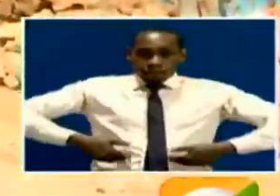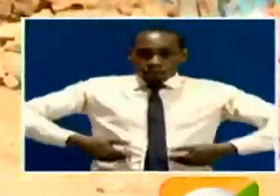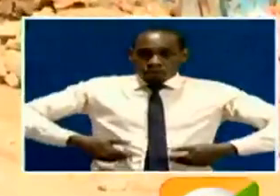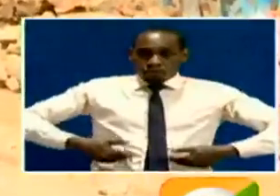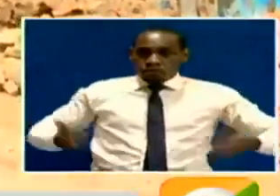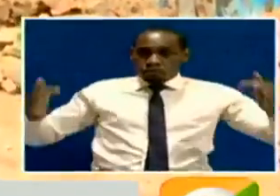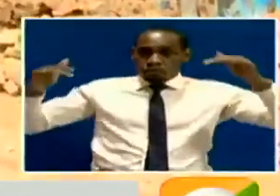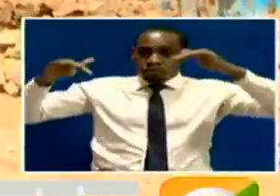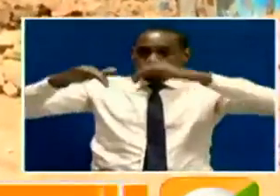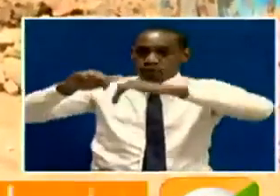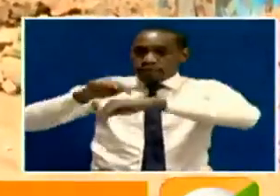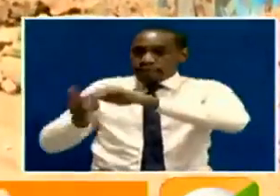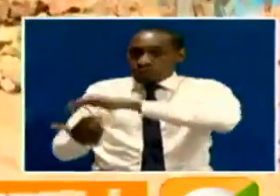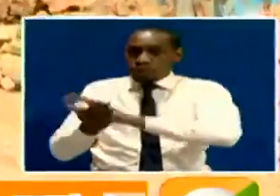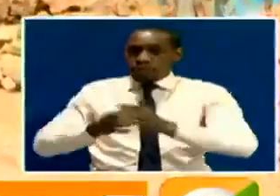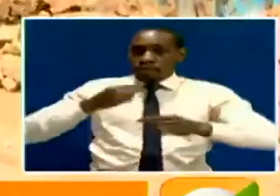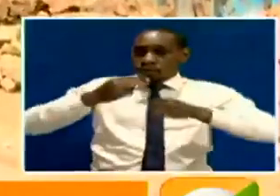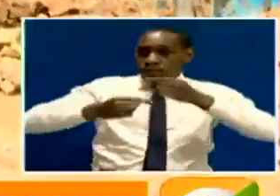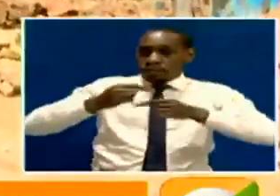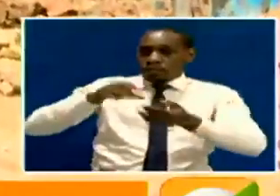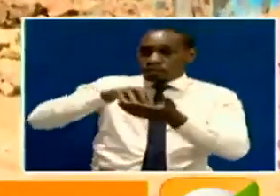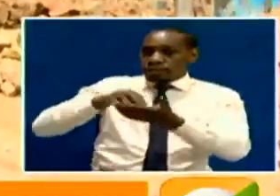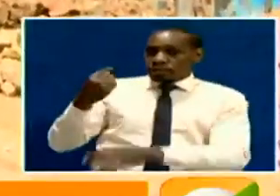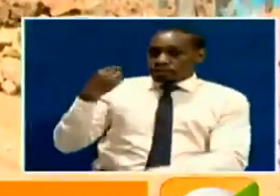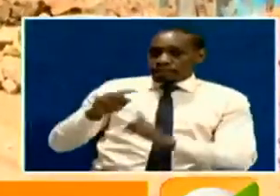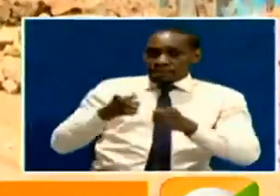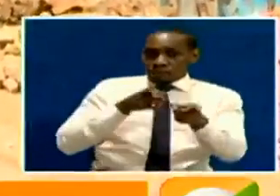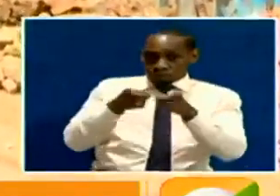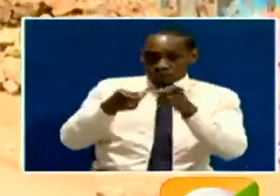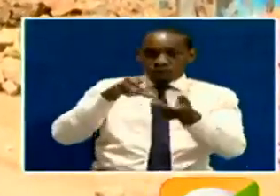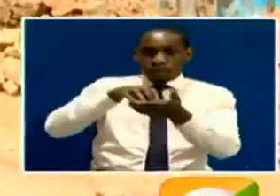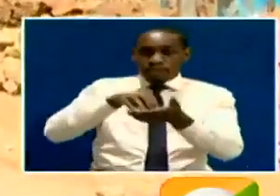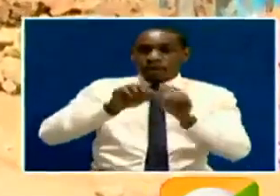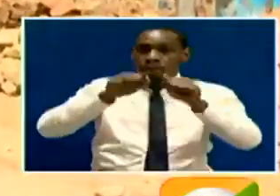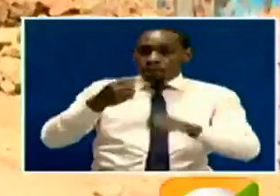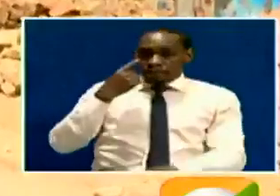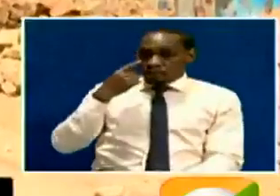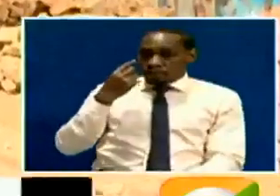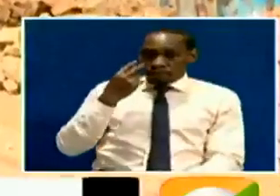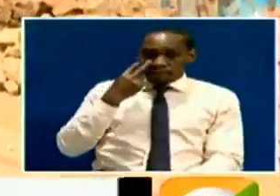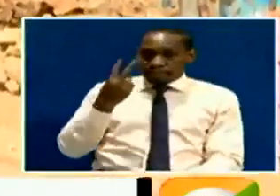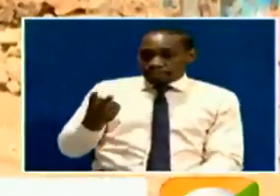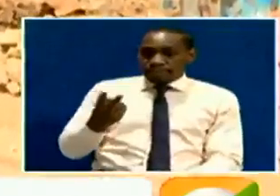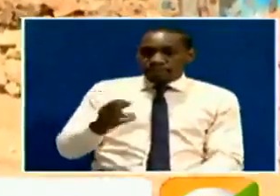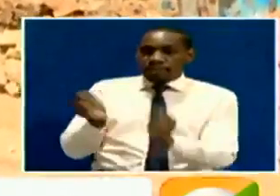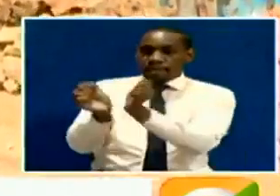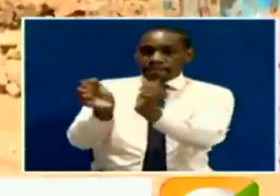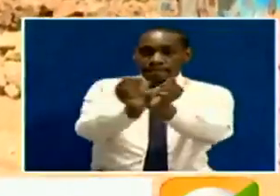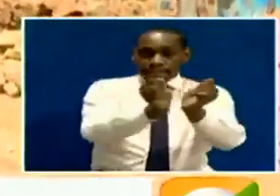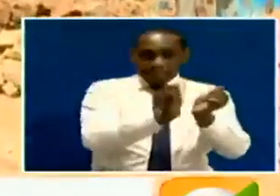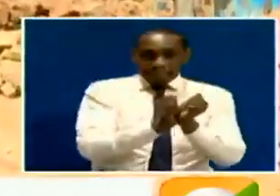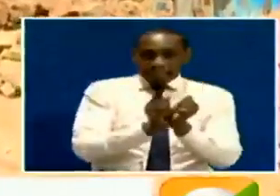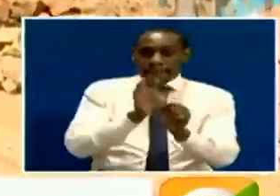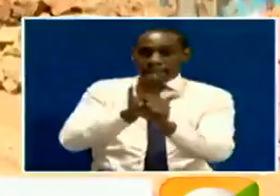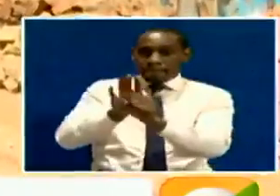asubuhi. Ni continuation of what happened yesterday. Lakini we are continuing the situation. As you can see, we are on the ground. We've been able to arrest quite a number of